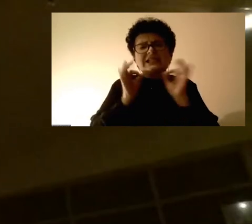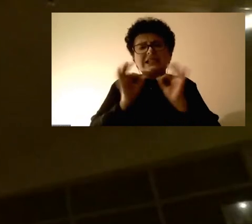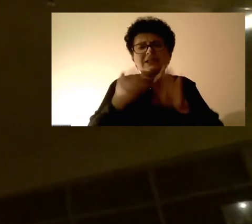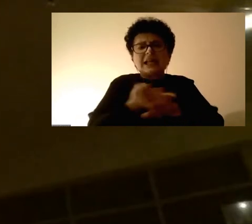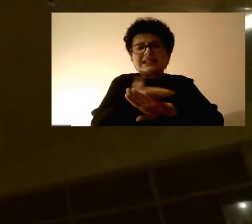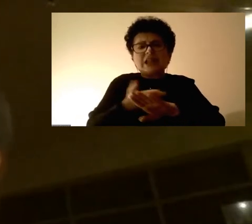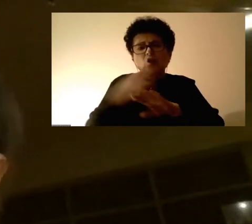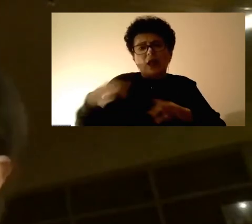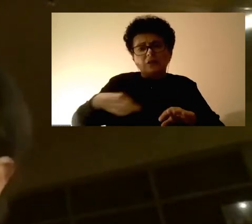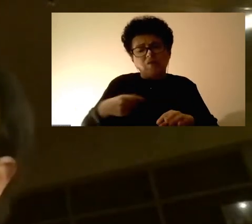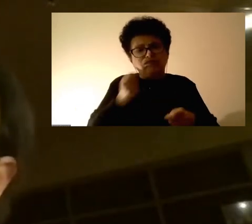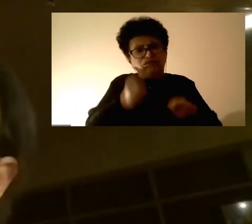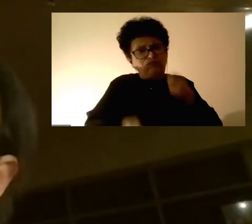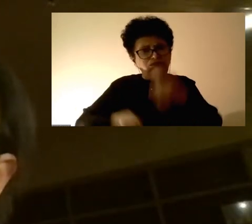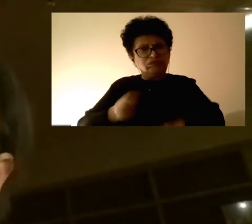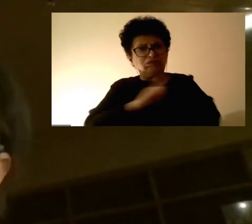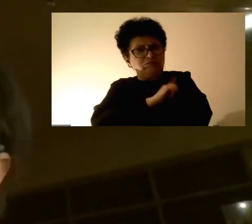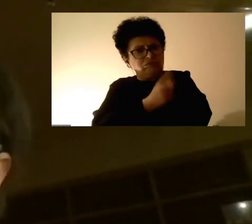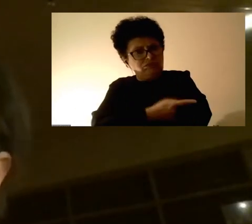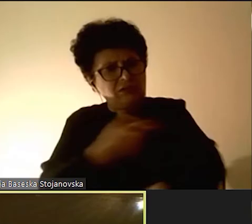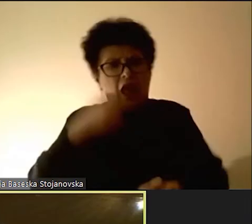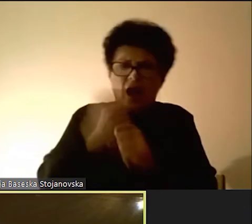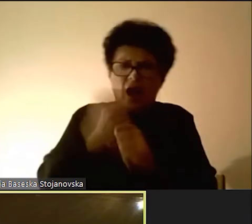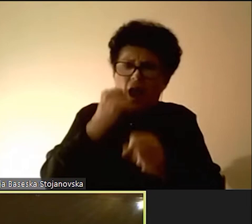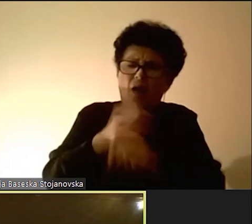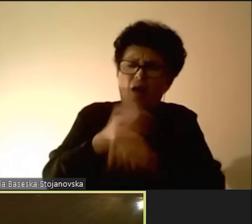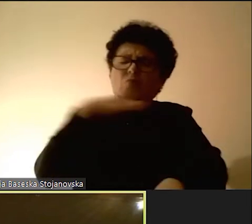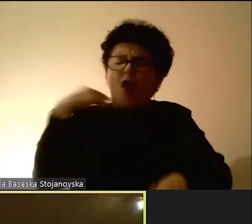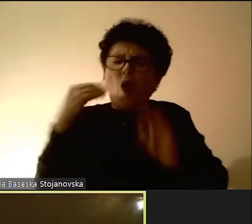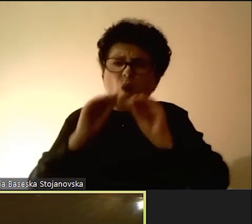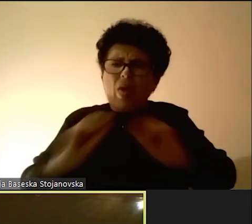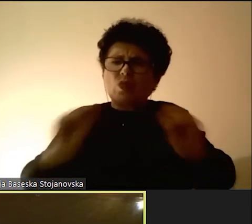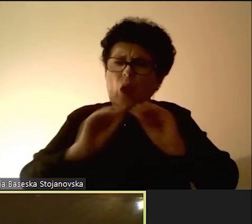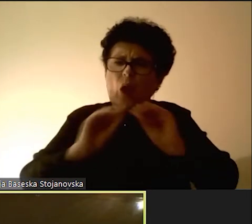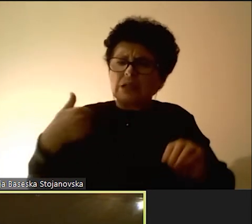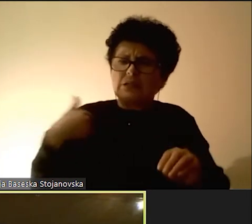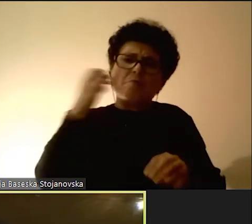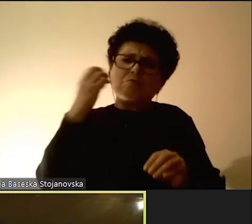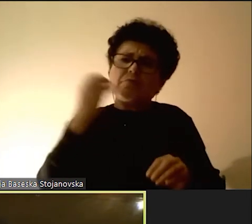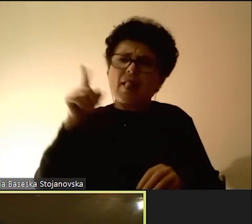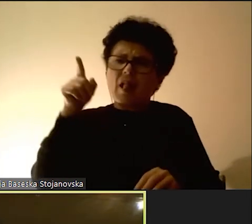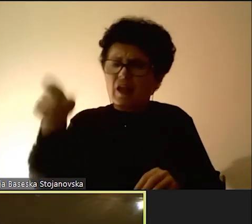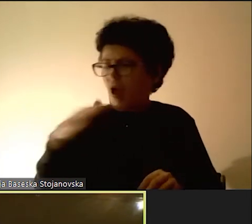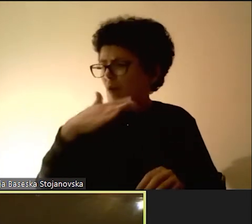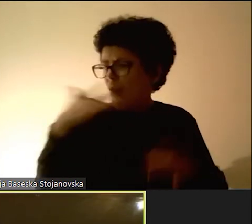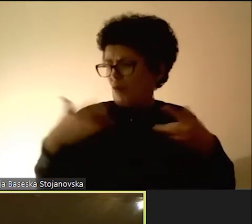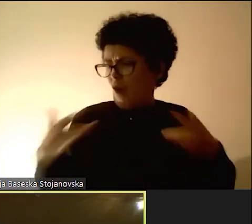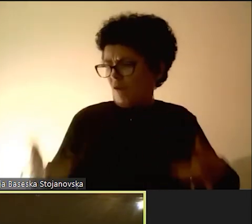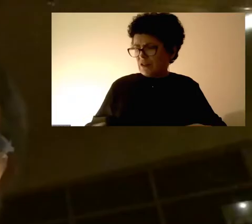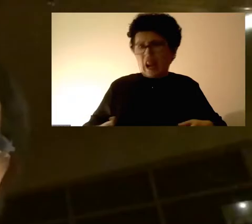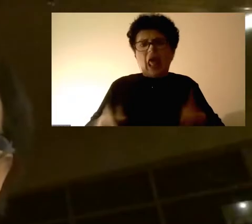education and working with teachers and professionals working with young people and